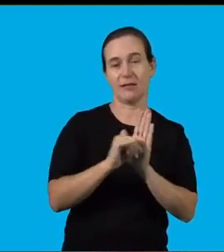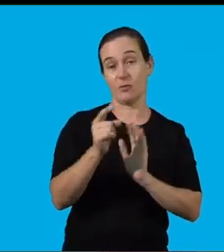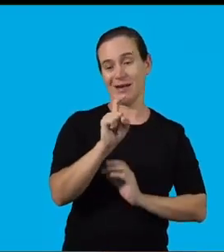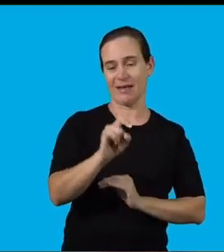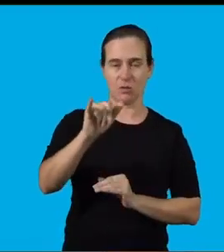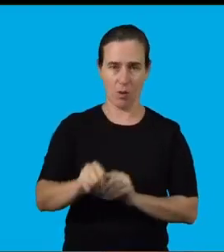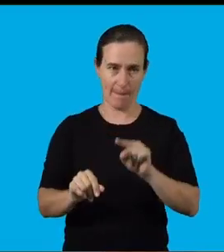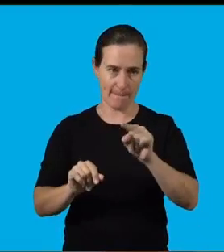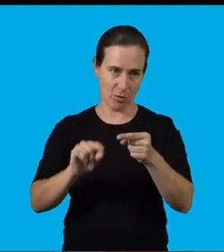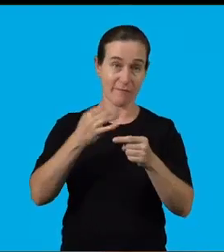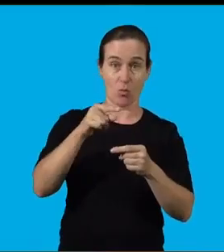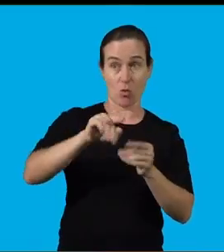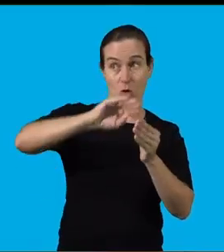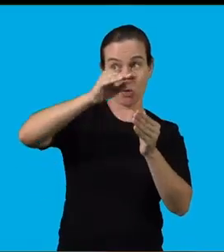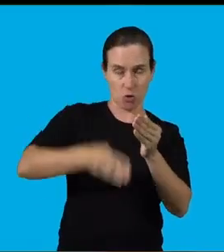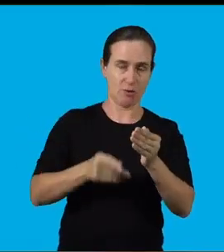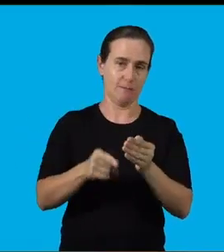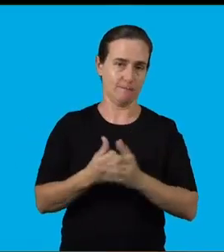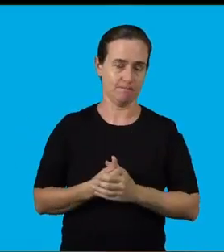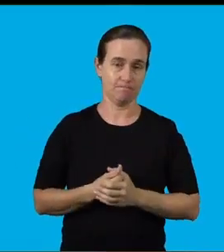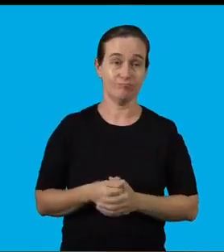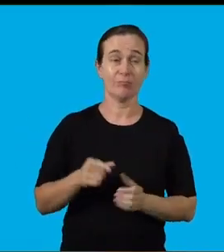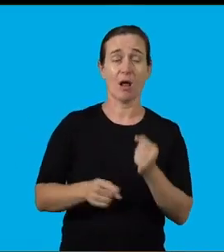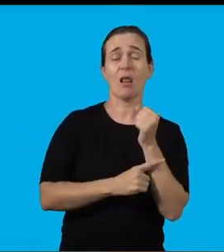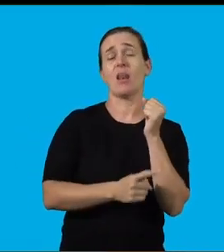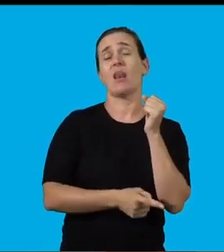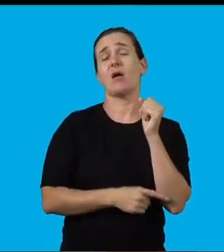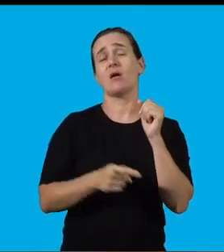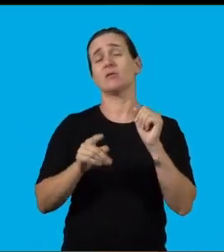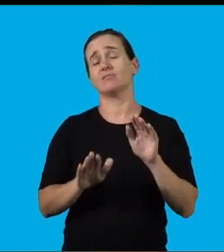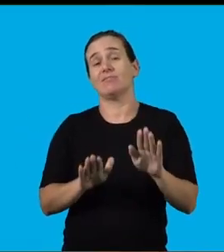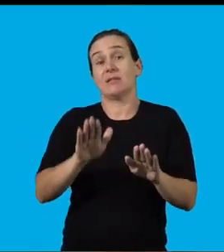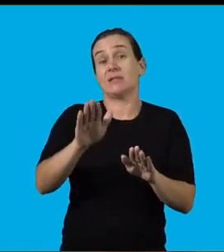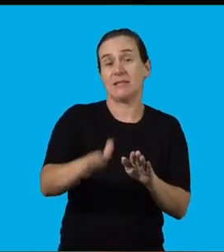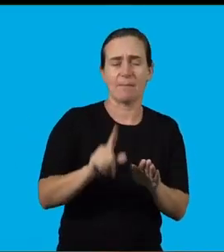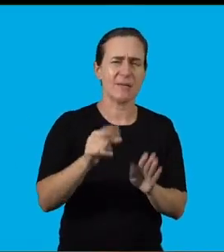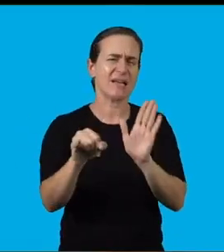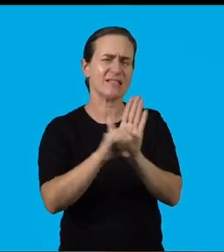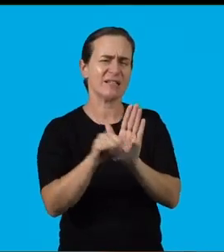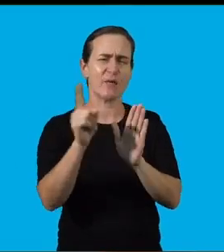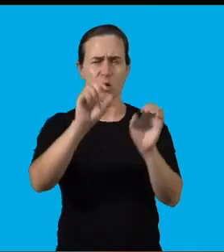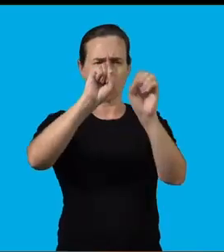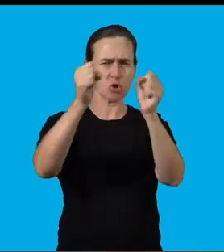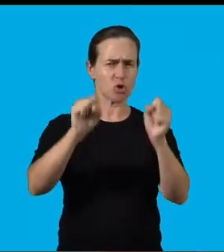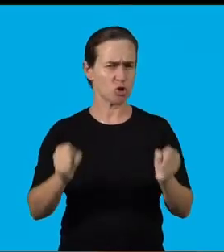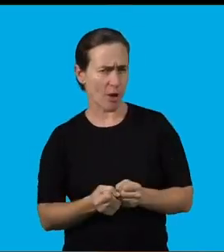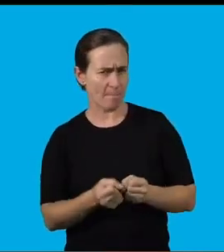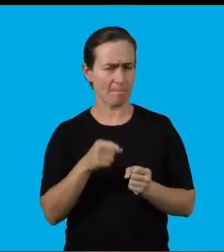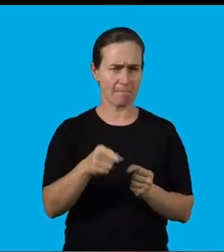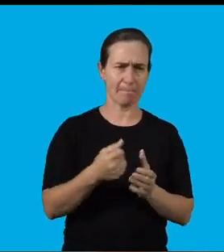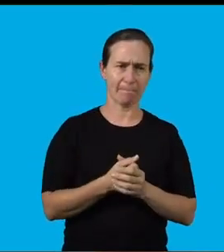x and y coordinates of the turning point. Then the last step in the process is to identify the shape of the graph. To help you do